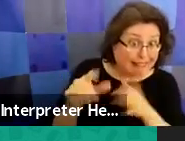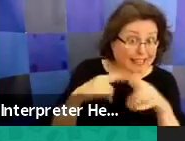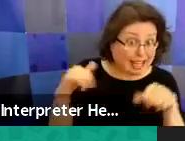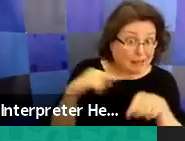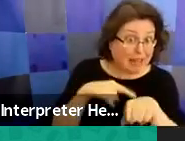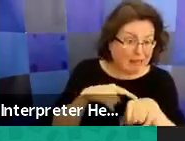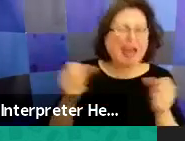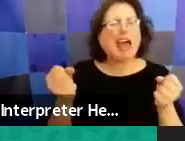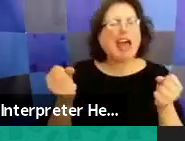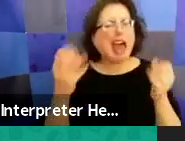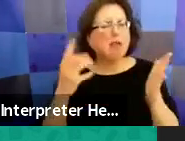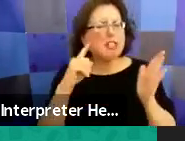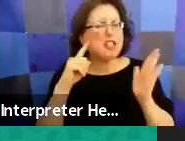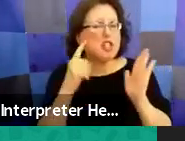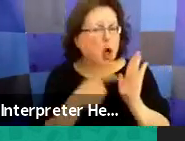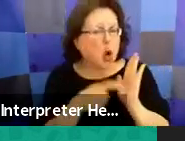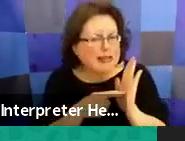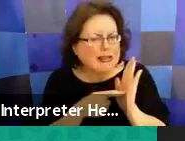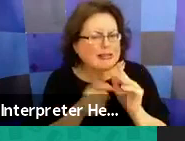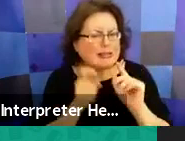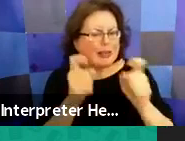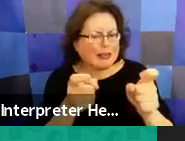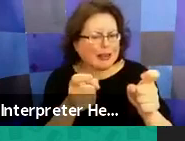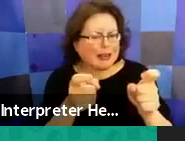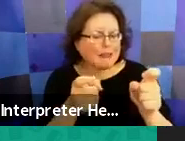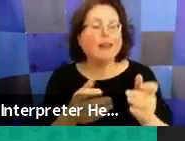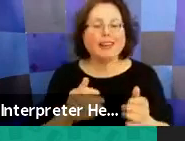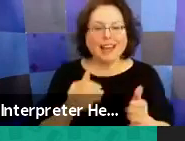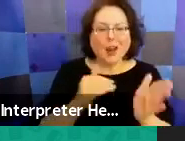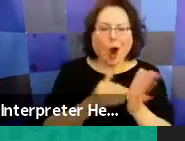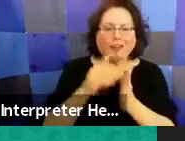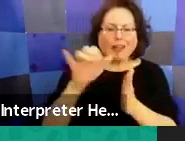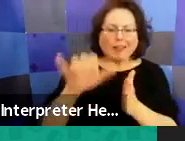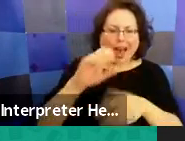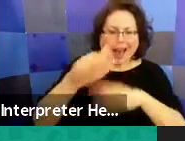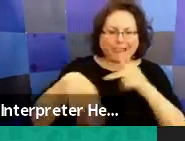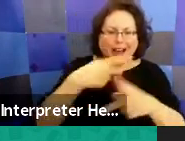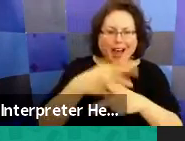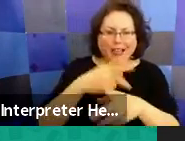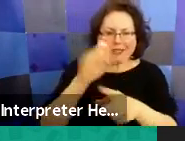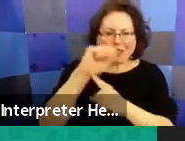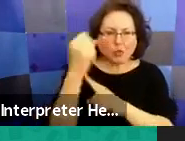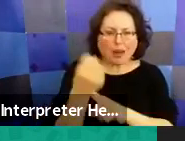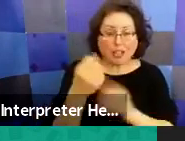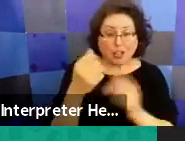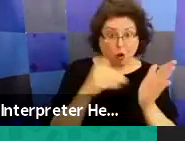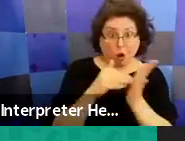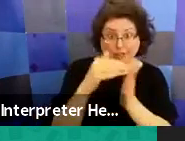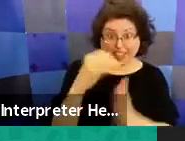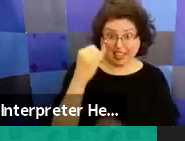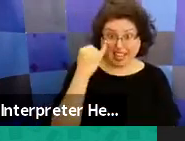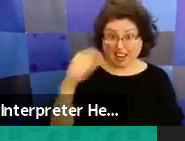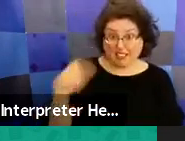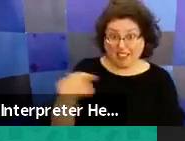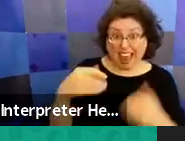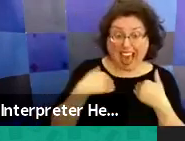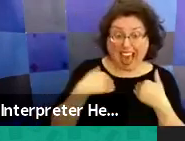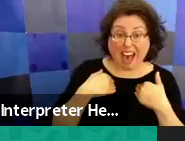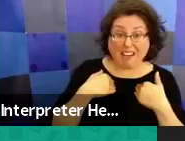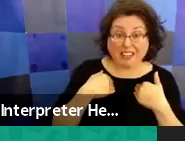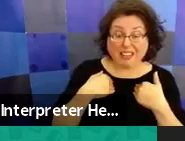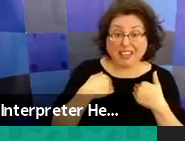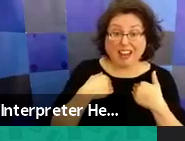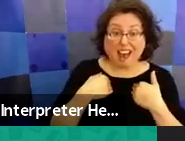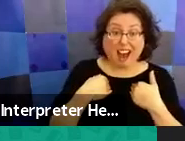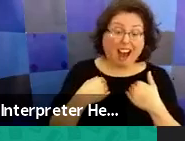much notice the landlord had. And what we often do in this type of situation is that as long as there's a security deposit,